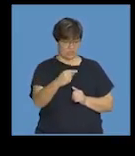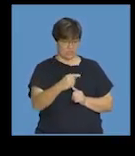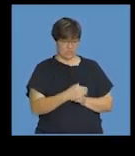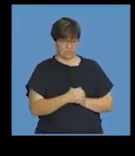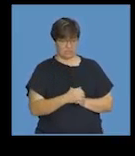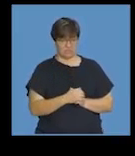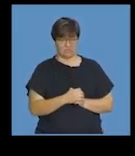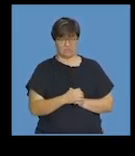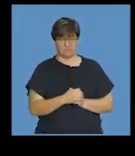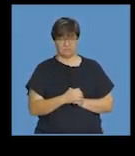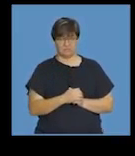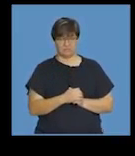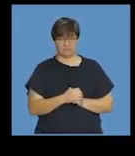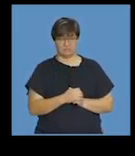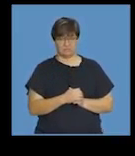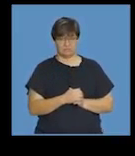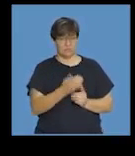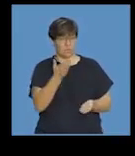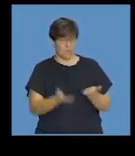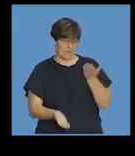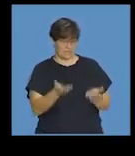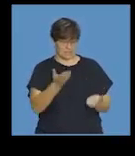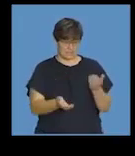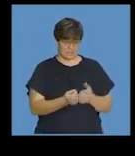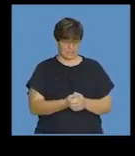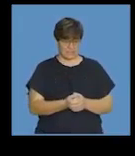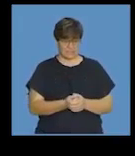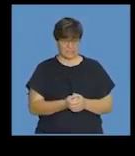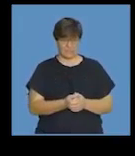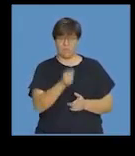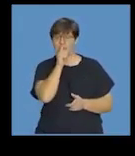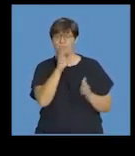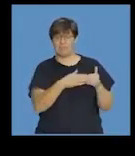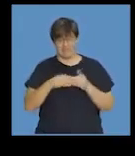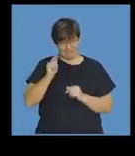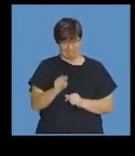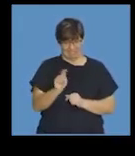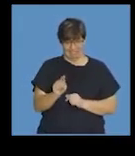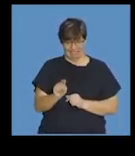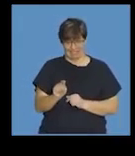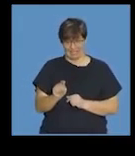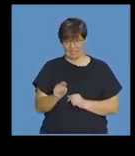Fg, which is weight, can also be written, now you need to be careful with this one,